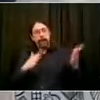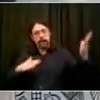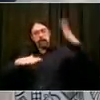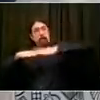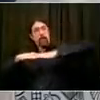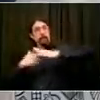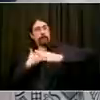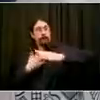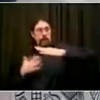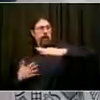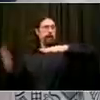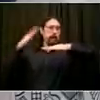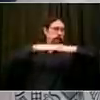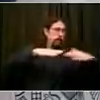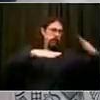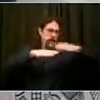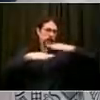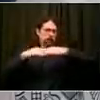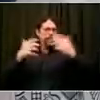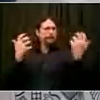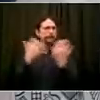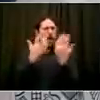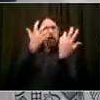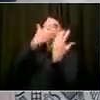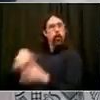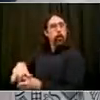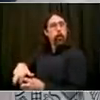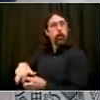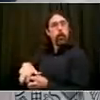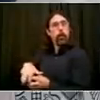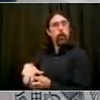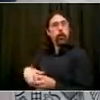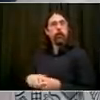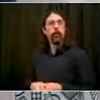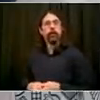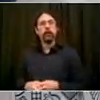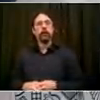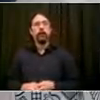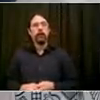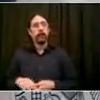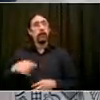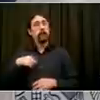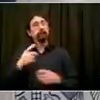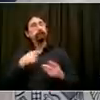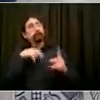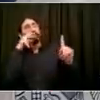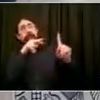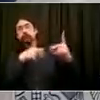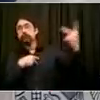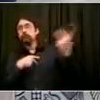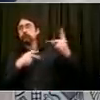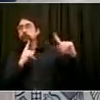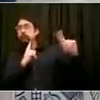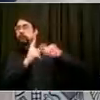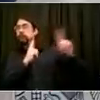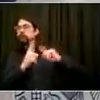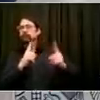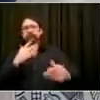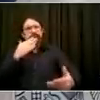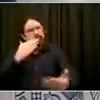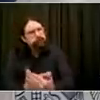very clear. And, at the time he was going out to his press conference was